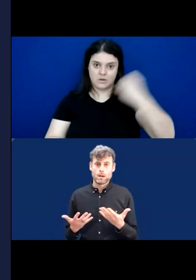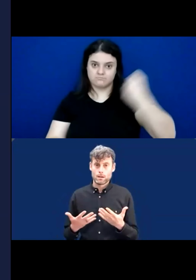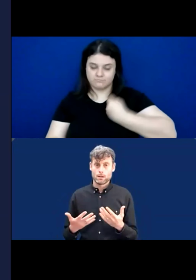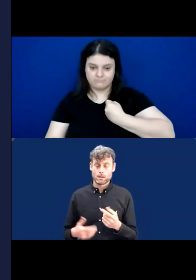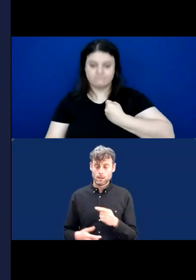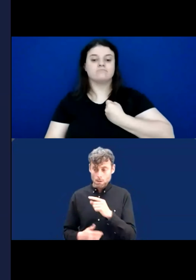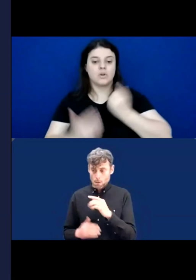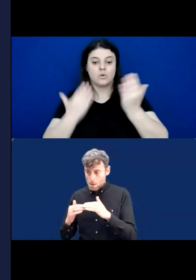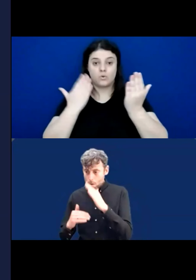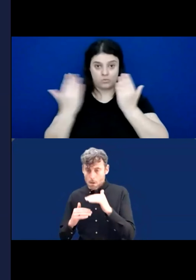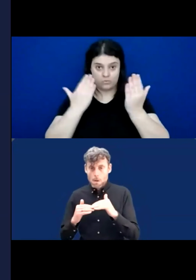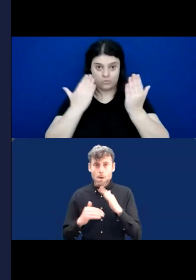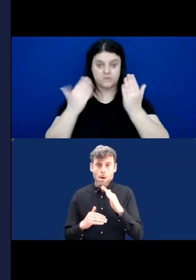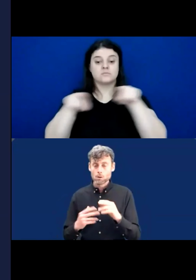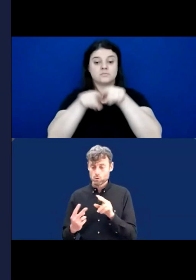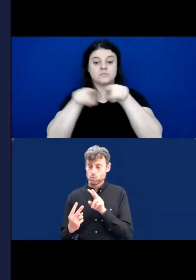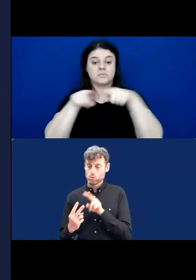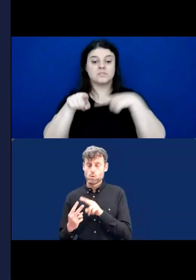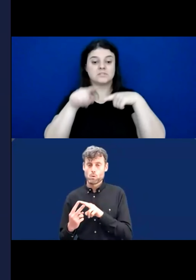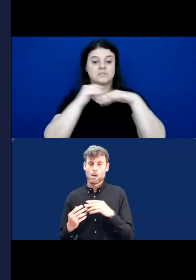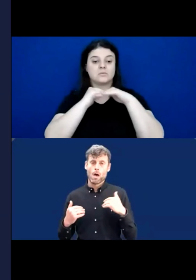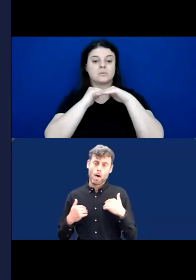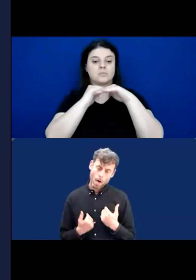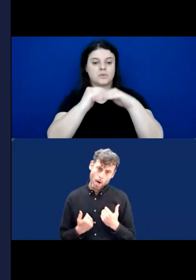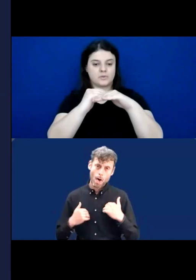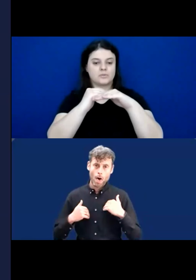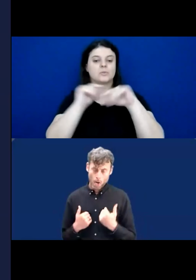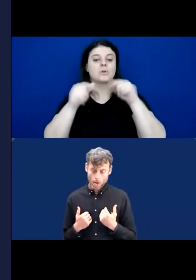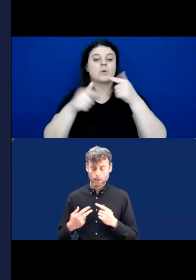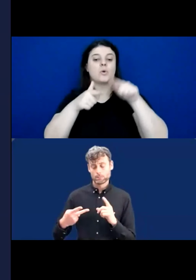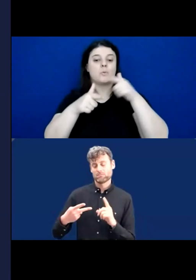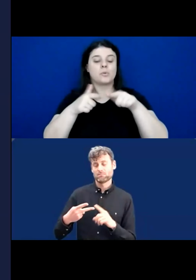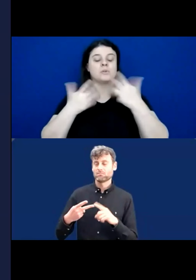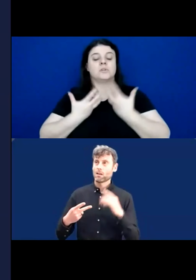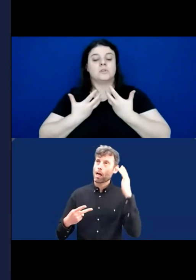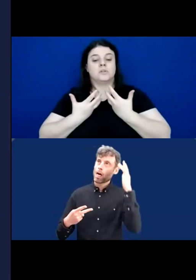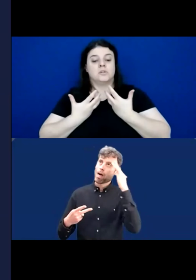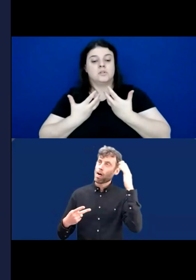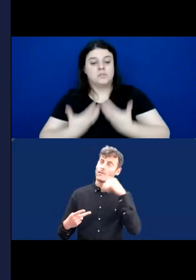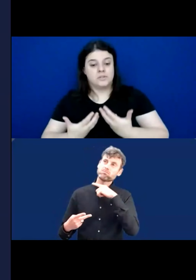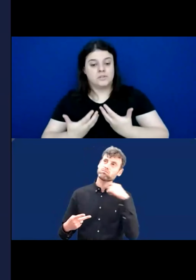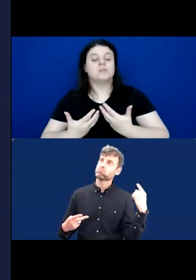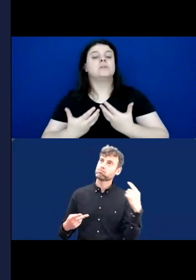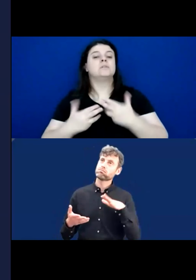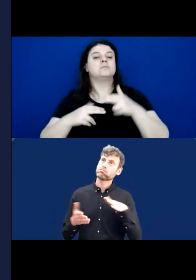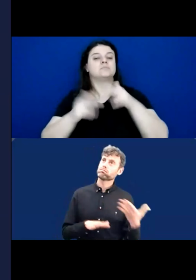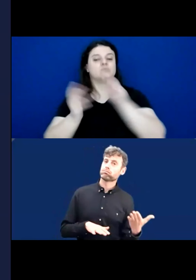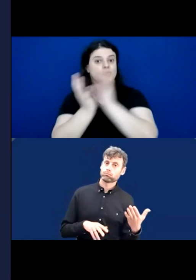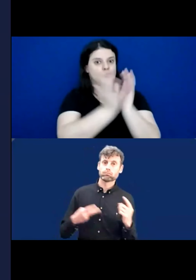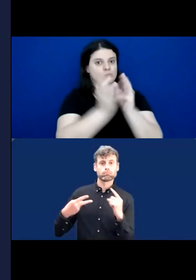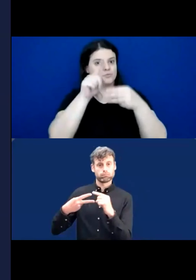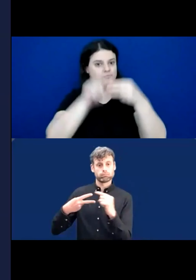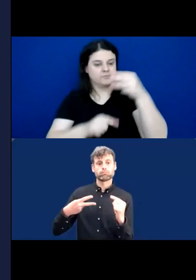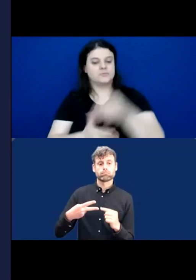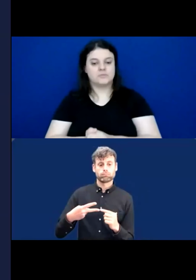comparison revealed a pattern with increasing problems with fatigue across the Usher groups.